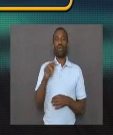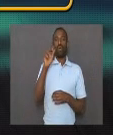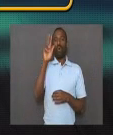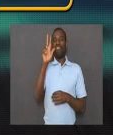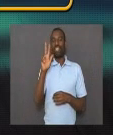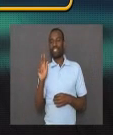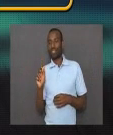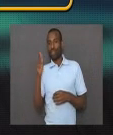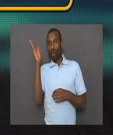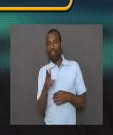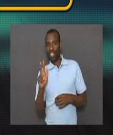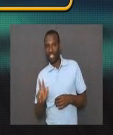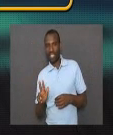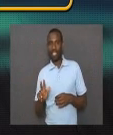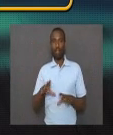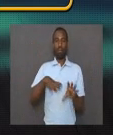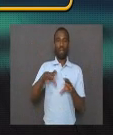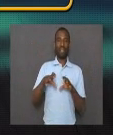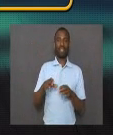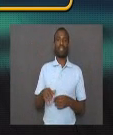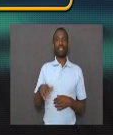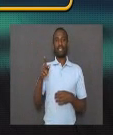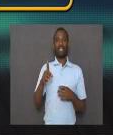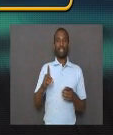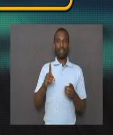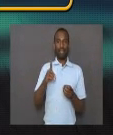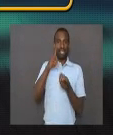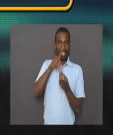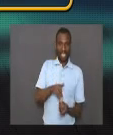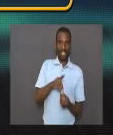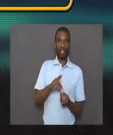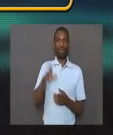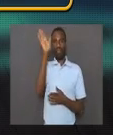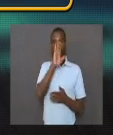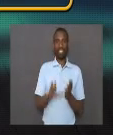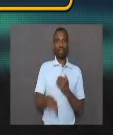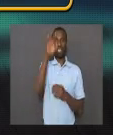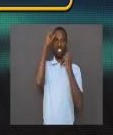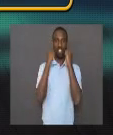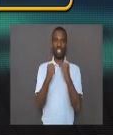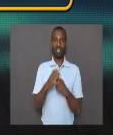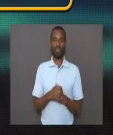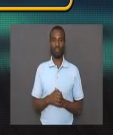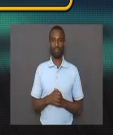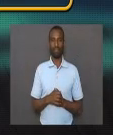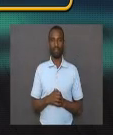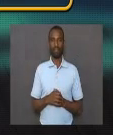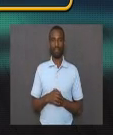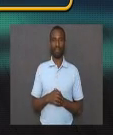density of gas, represented by rho.